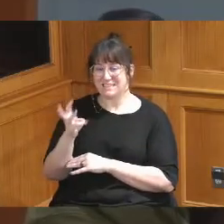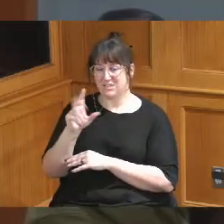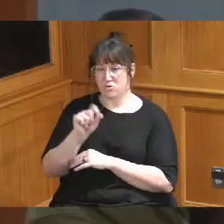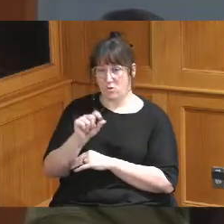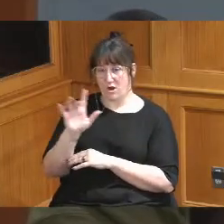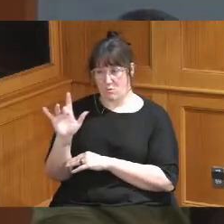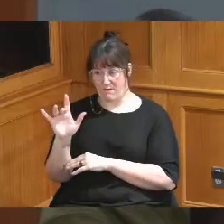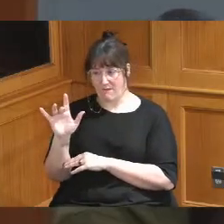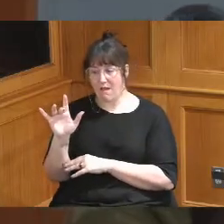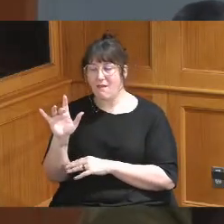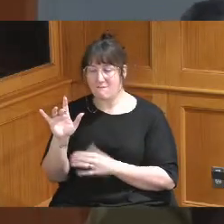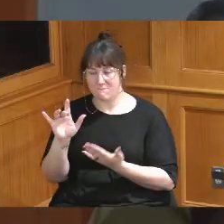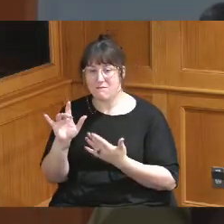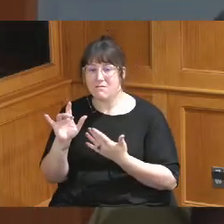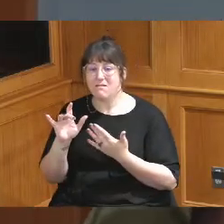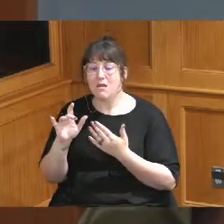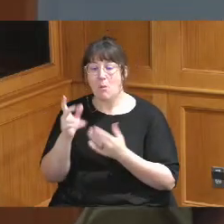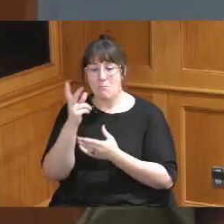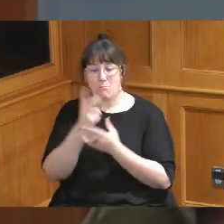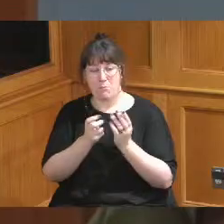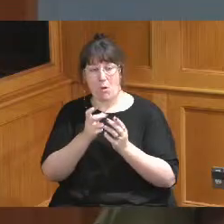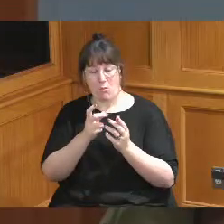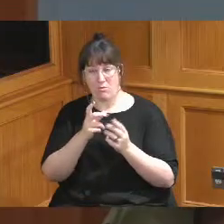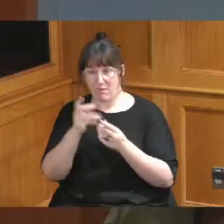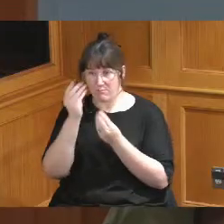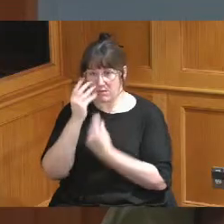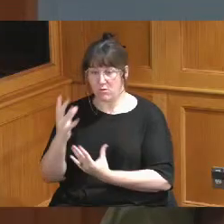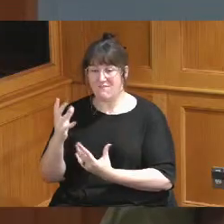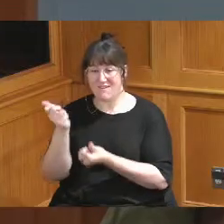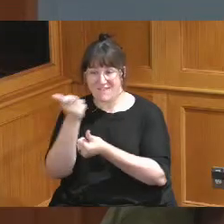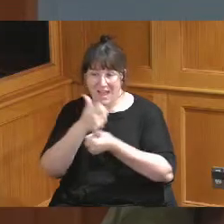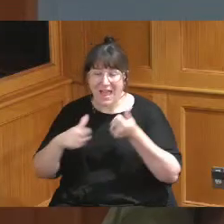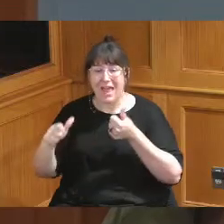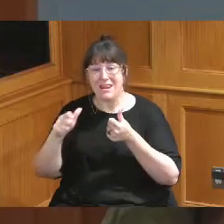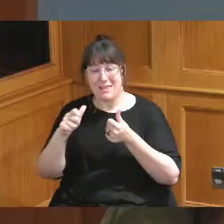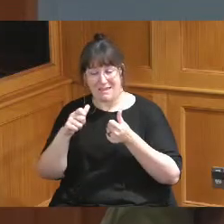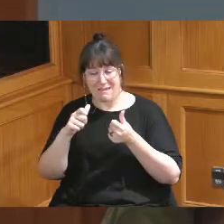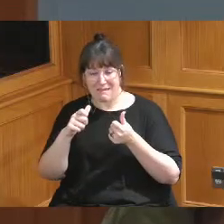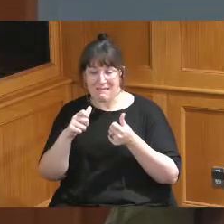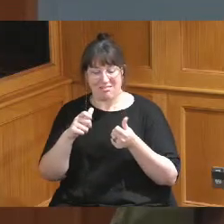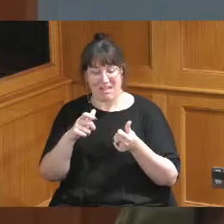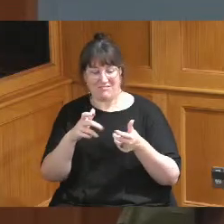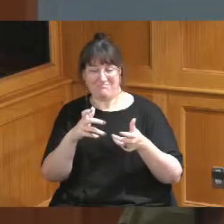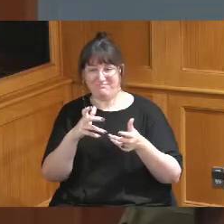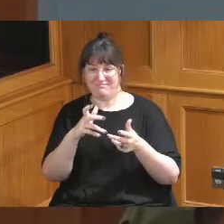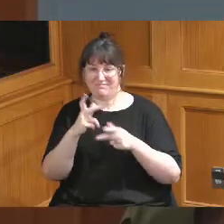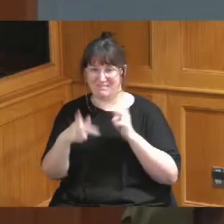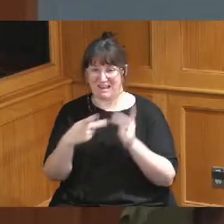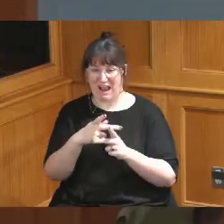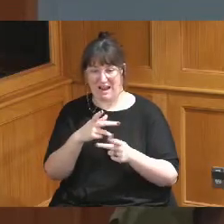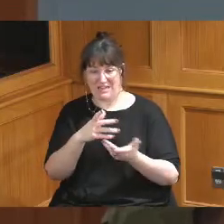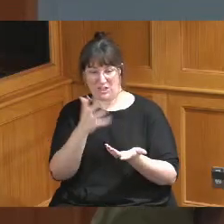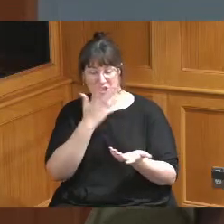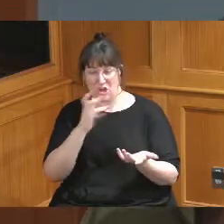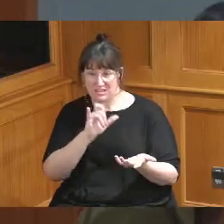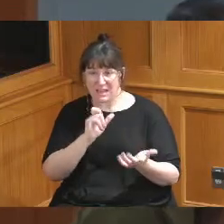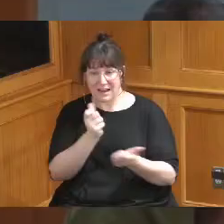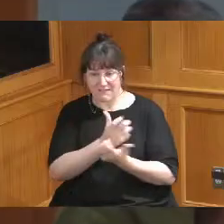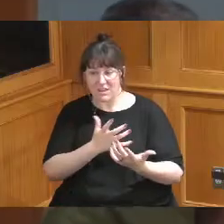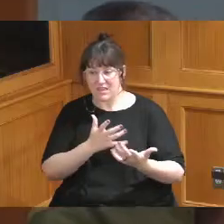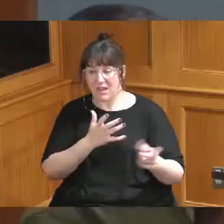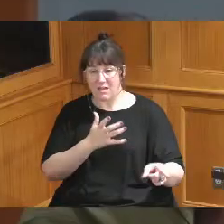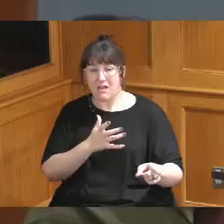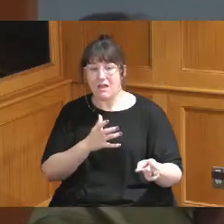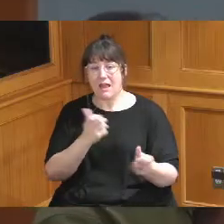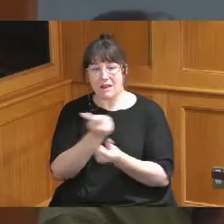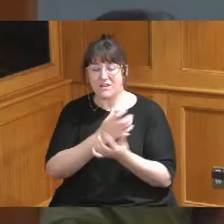companies in the township have been notified. Any condition raised by the utility companies in the engineer's office have been forwarded